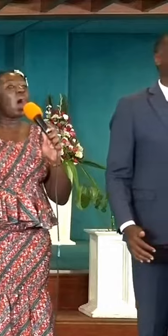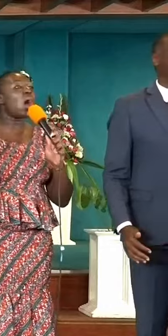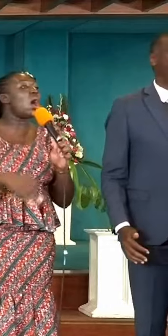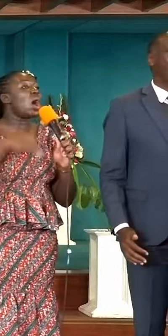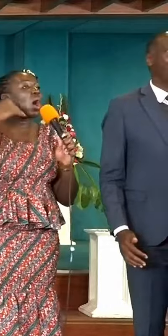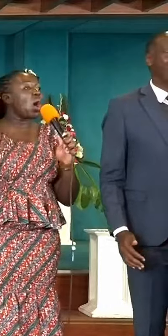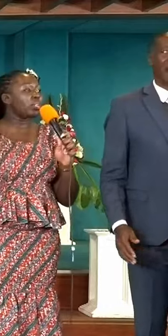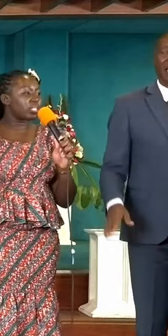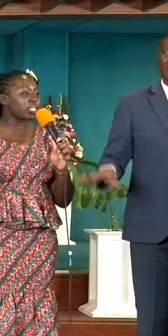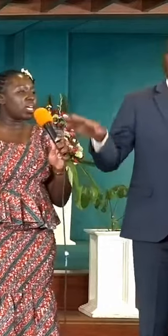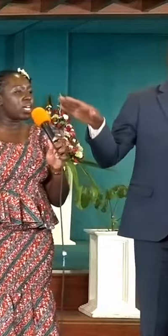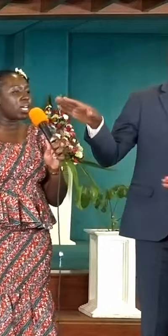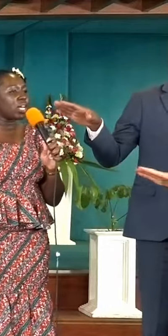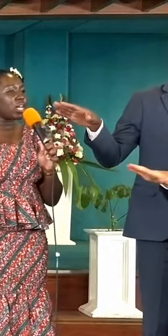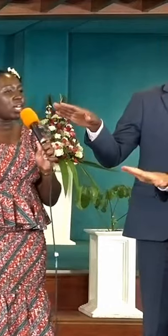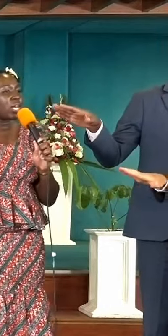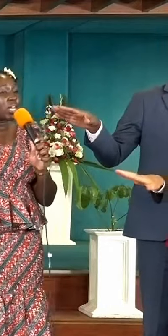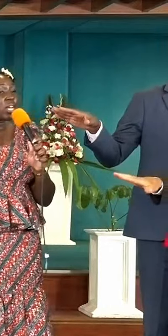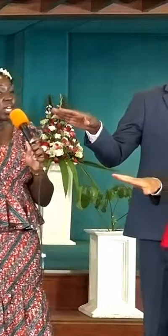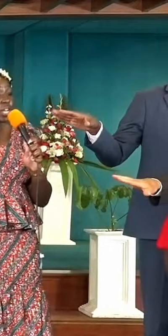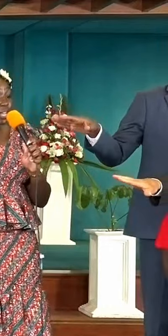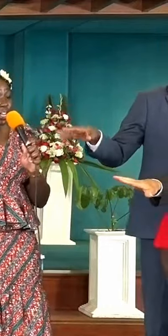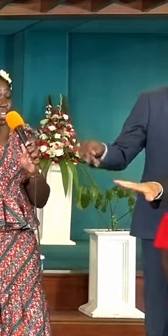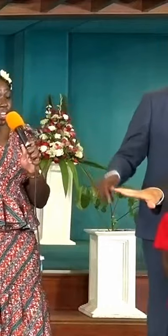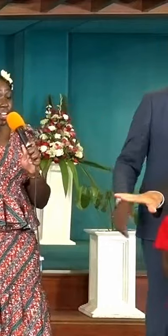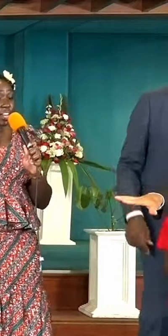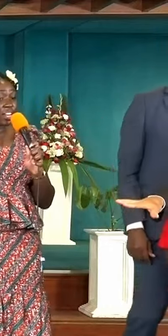all our